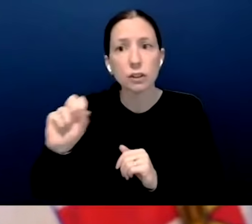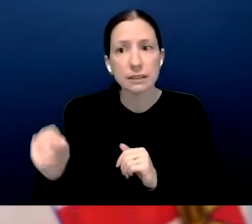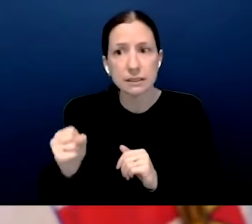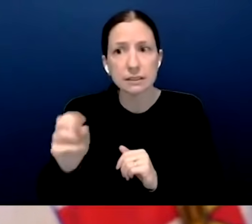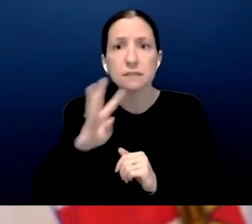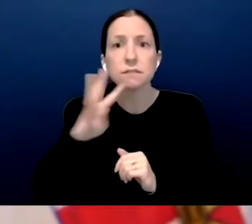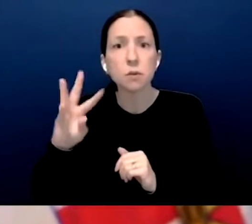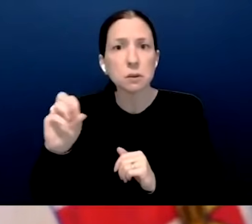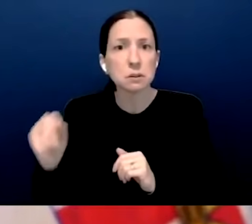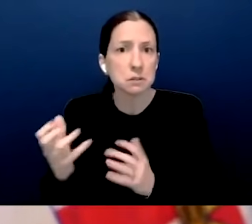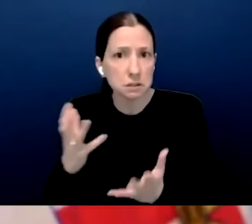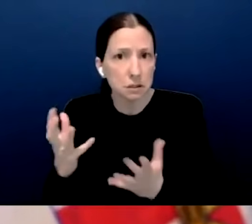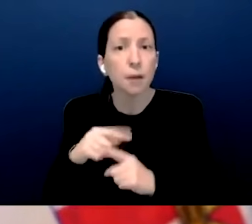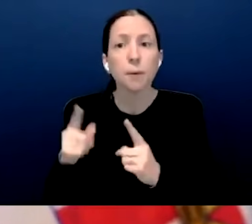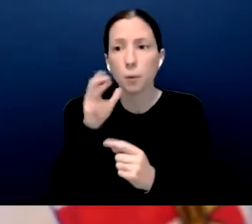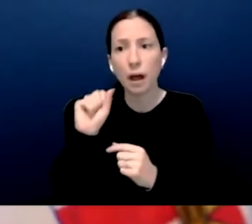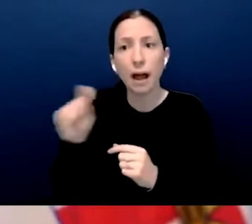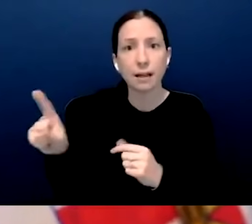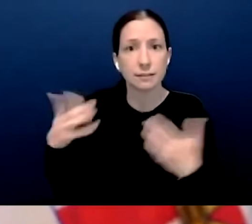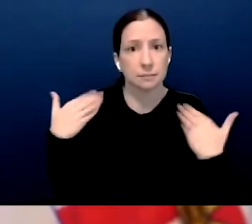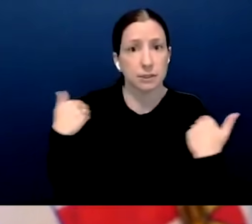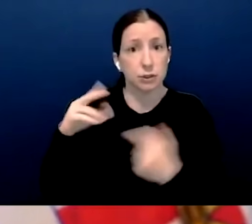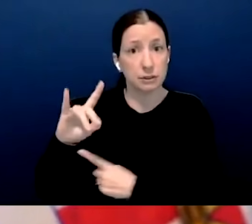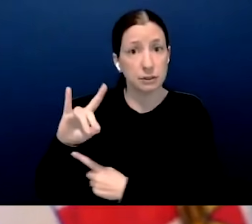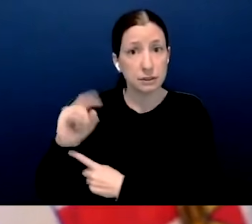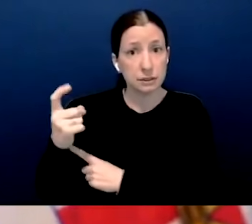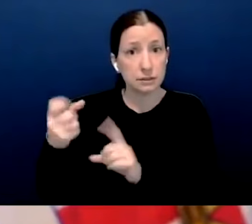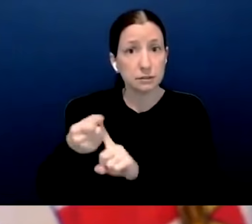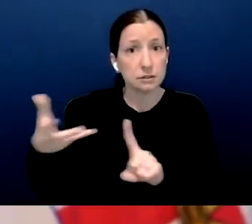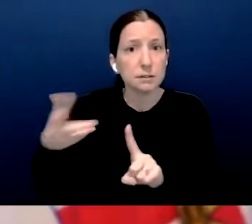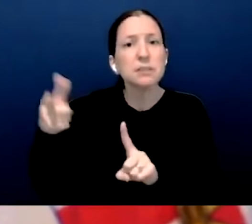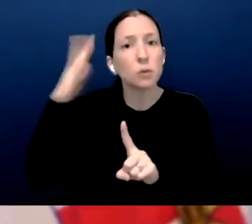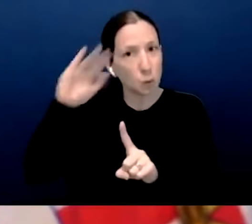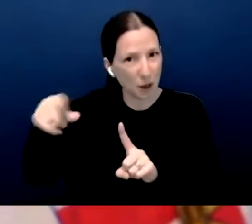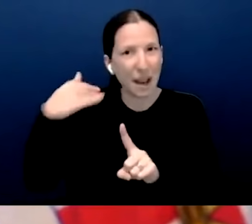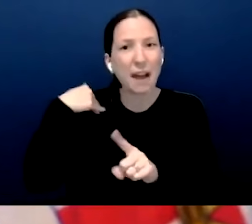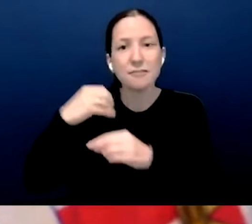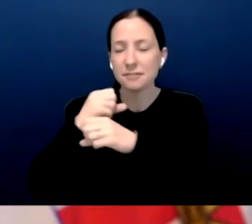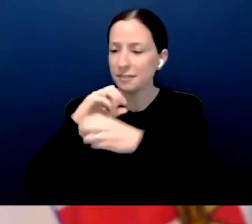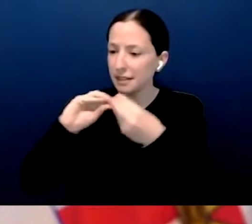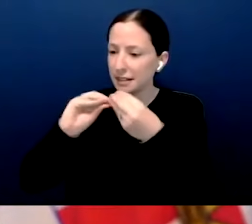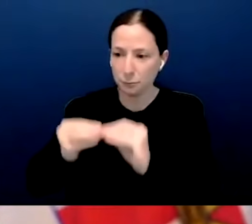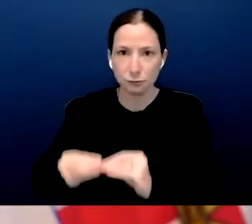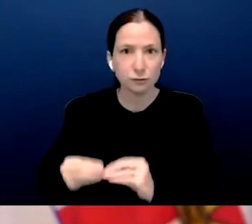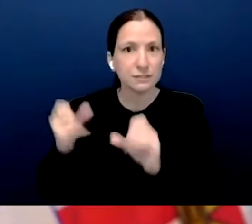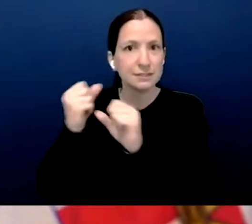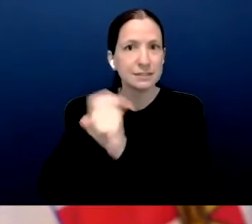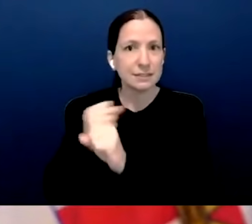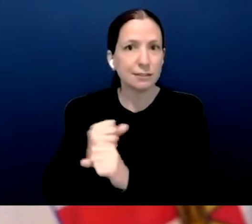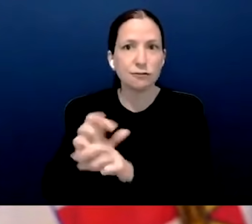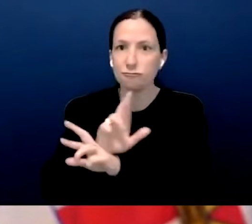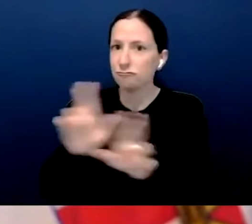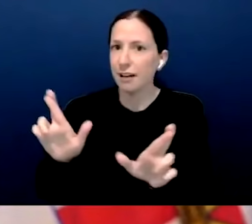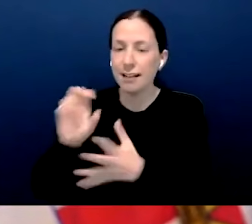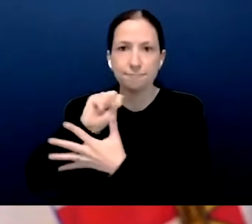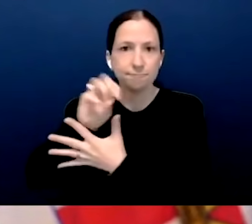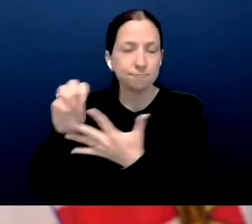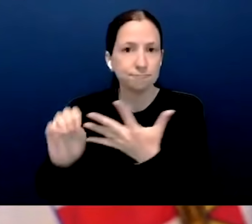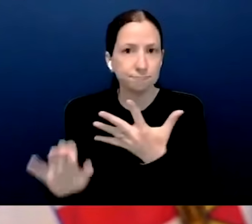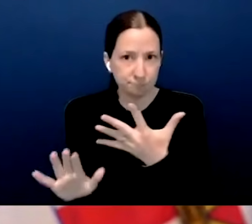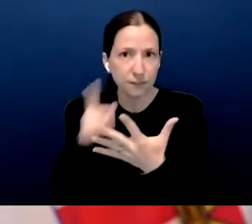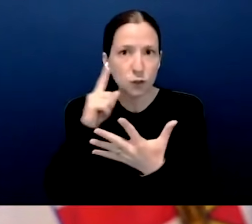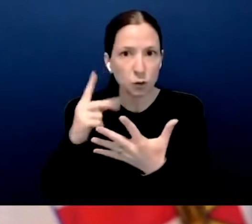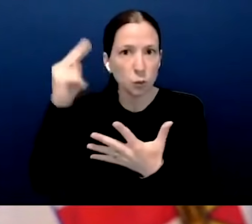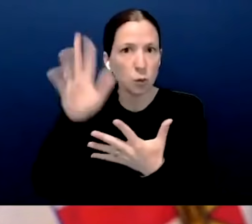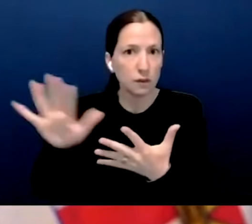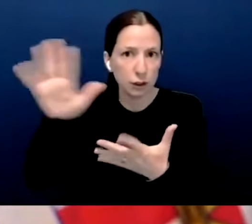age group. But I will ask Minister Dix to address this, because I know you have the numbers off the top of your head for many of the communities in the north.